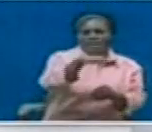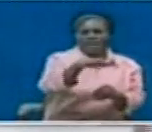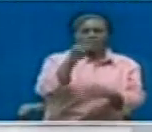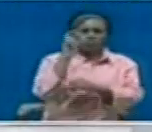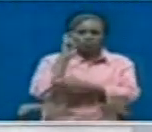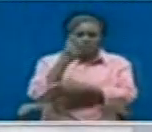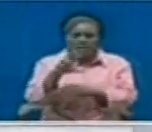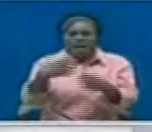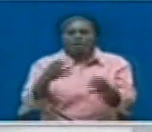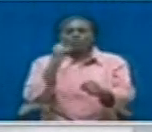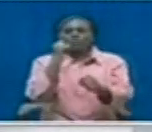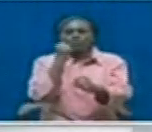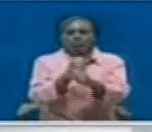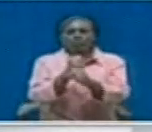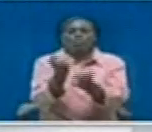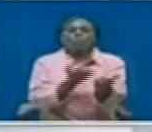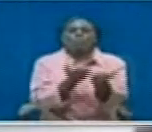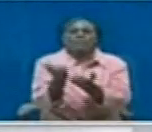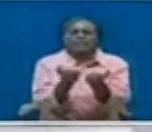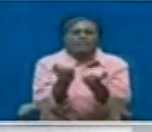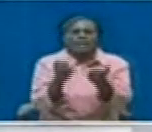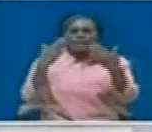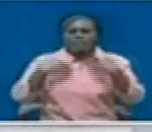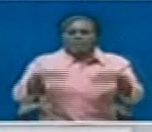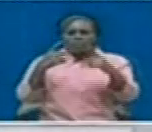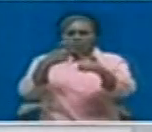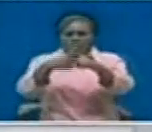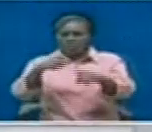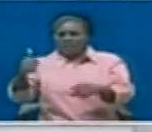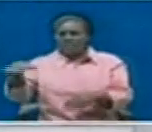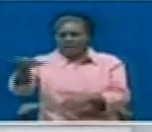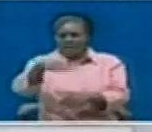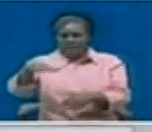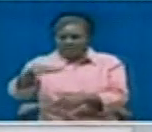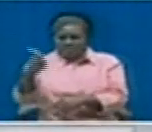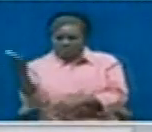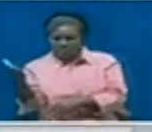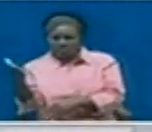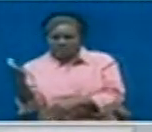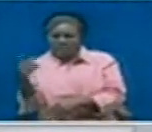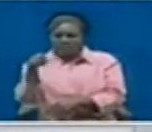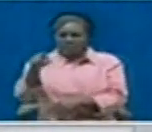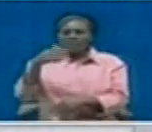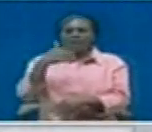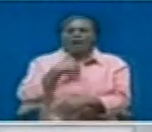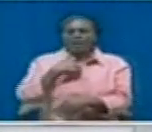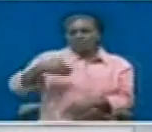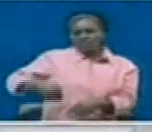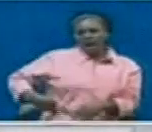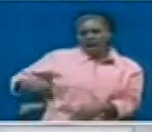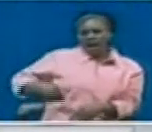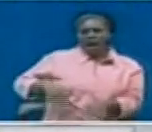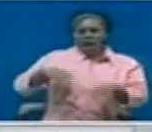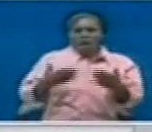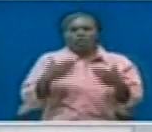for space to do fishing. You'll find people from other places like Kalapata, maybe they are hit because of hunger, or